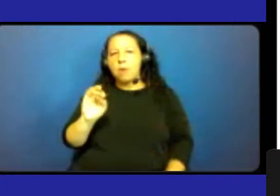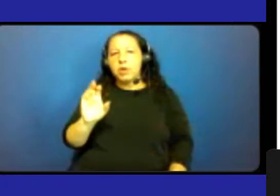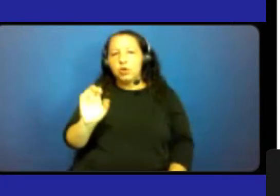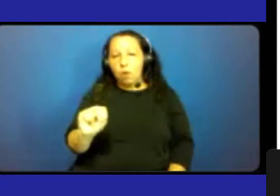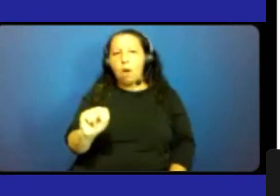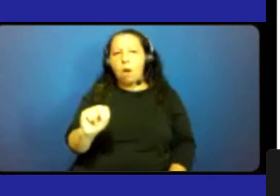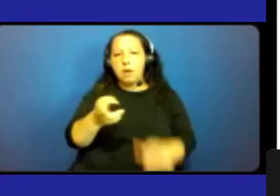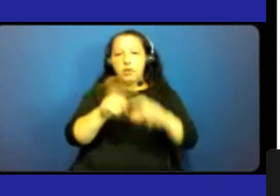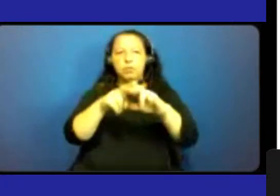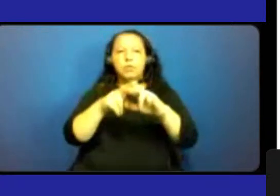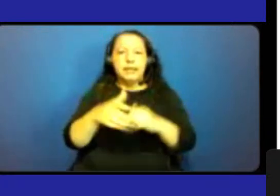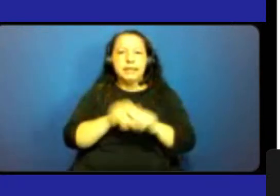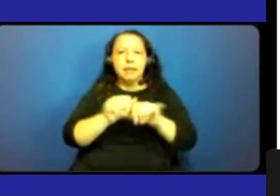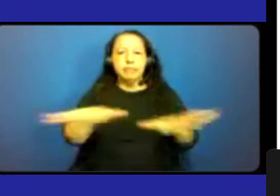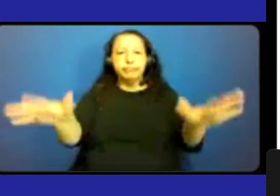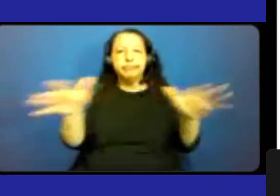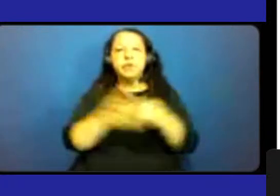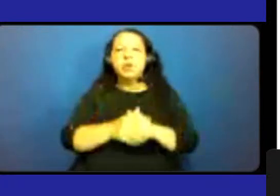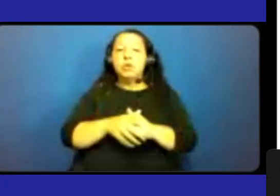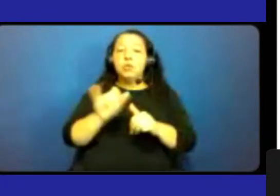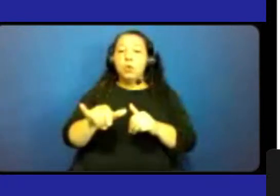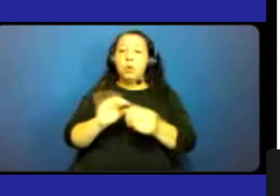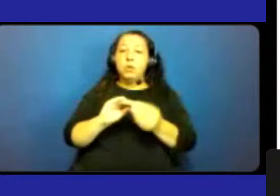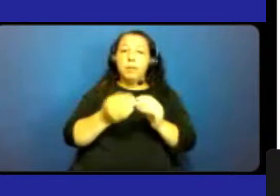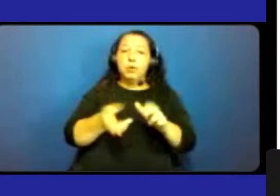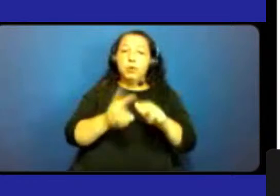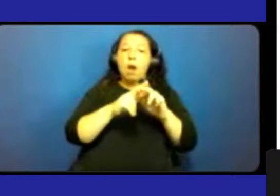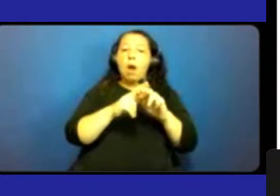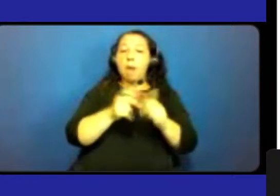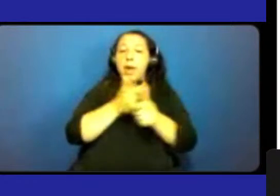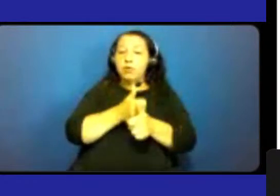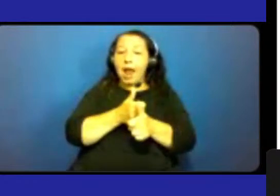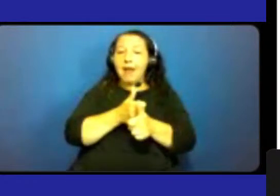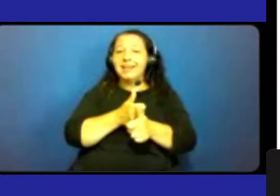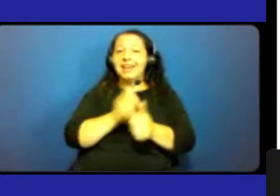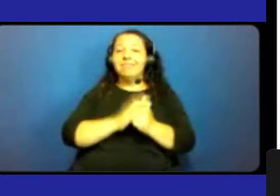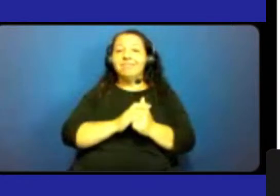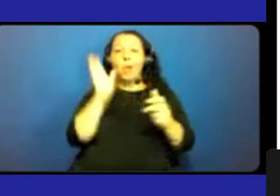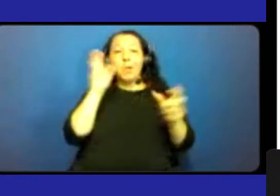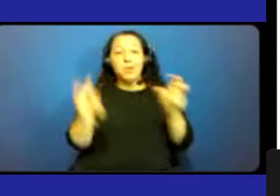but glad that we are tracking it and there for our teams.